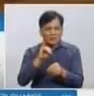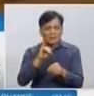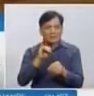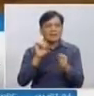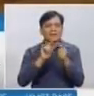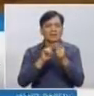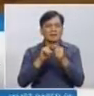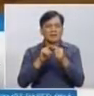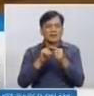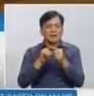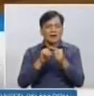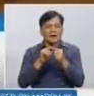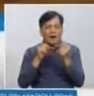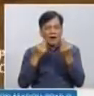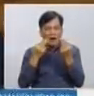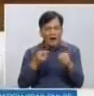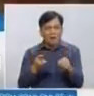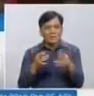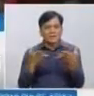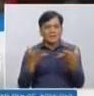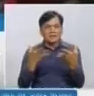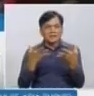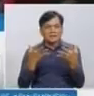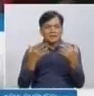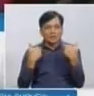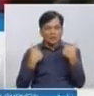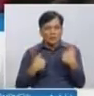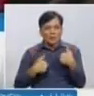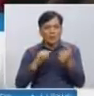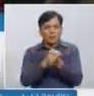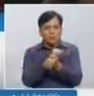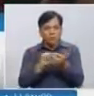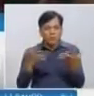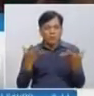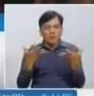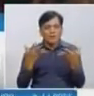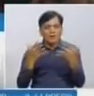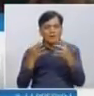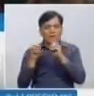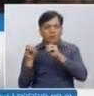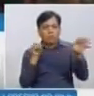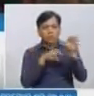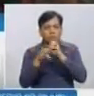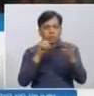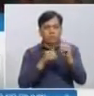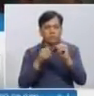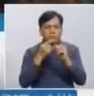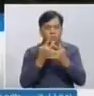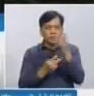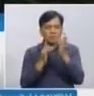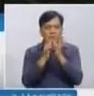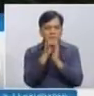horror, the devastation, and the human toll, and the displacement of both Christians